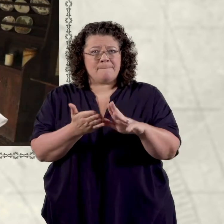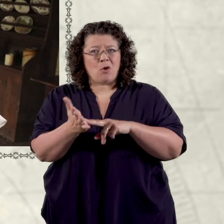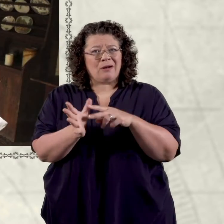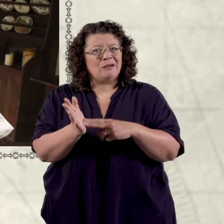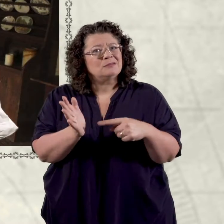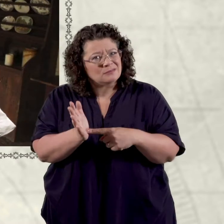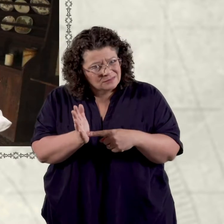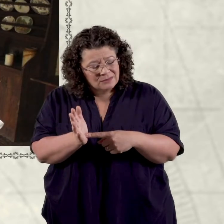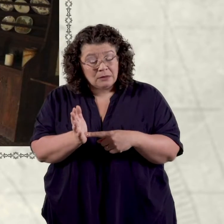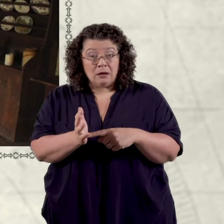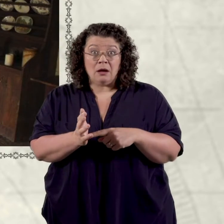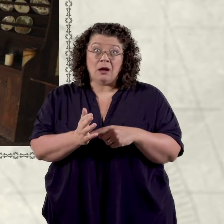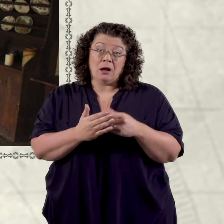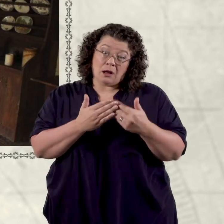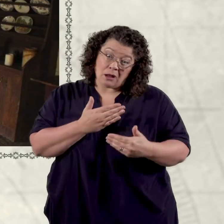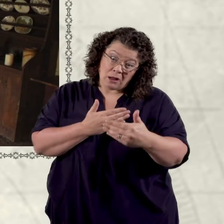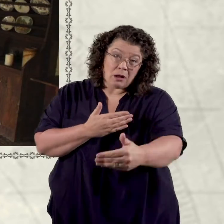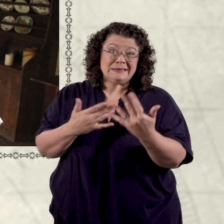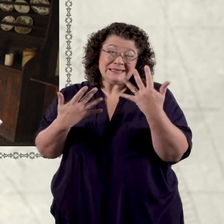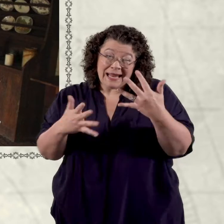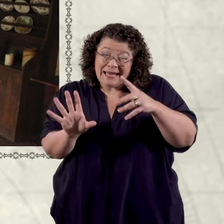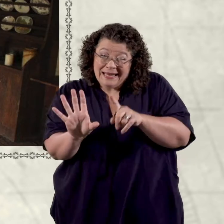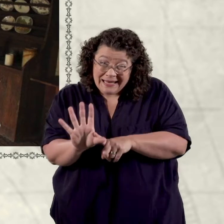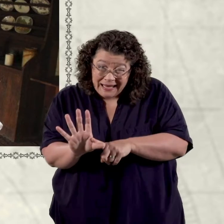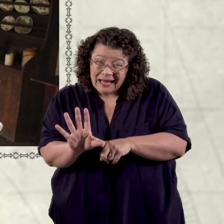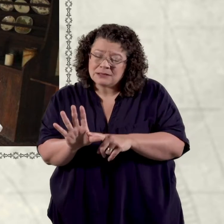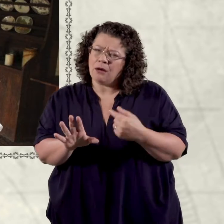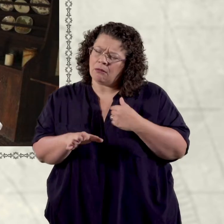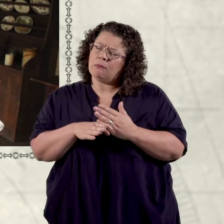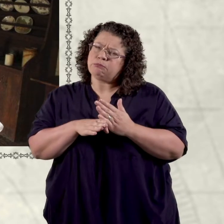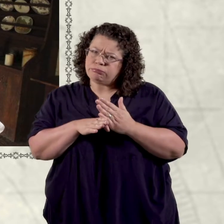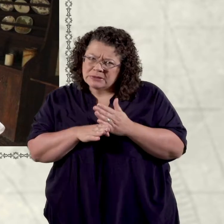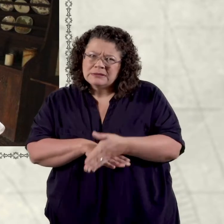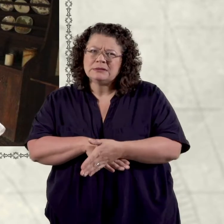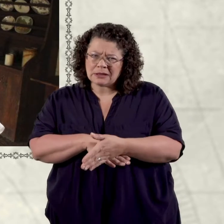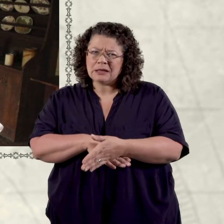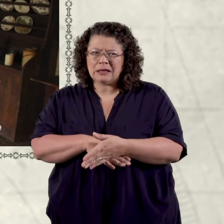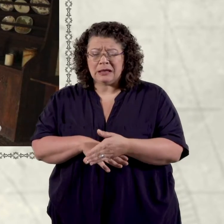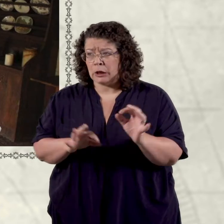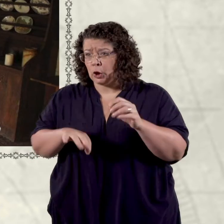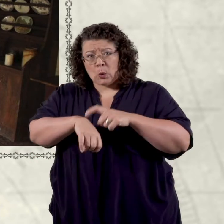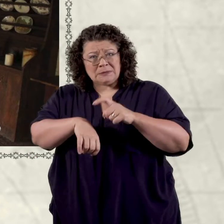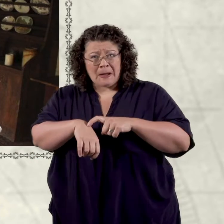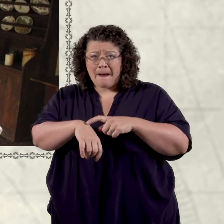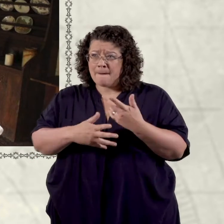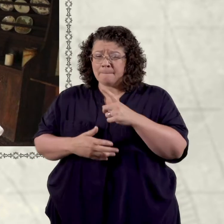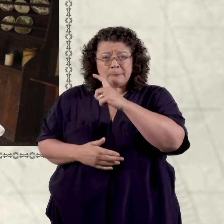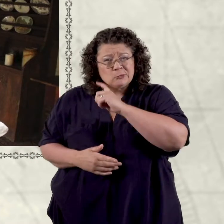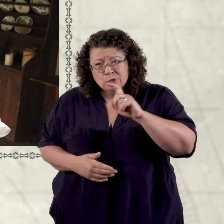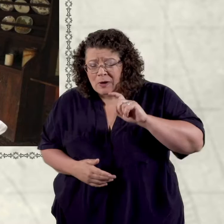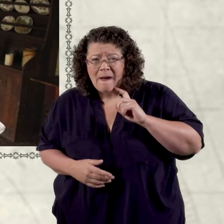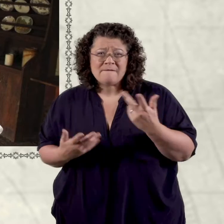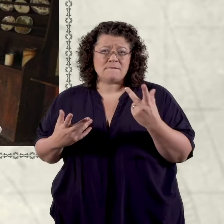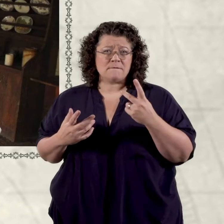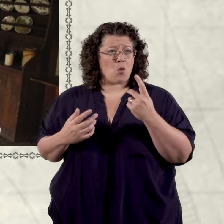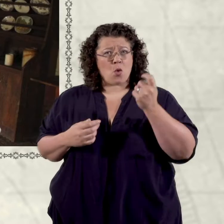Well, for the next 10 years, I was a very busy man. I had no time